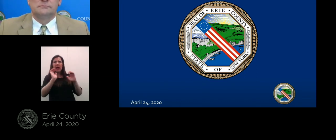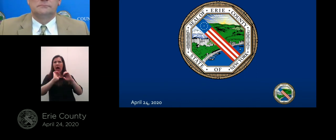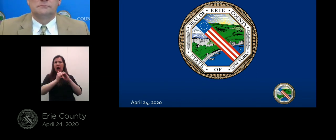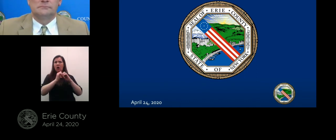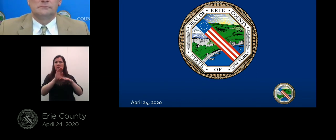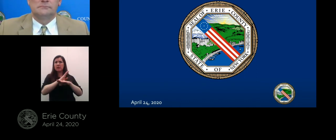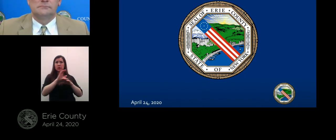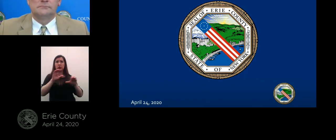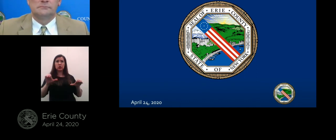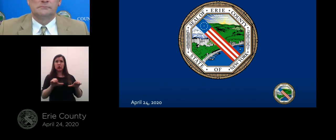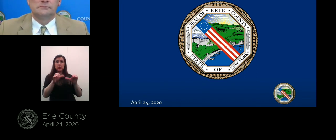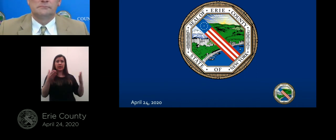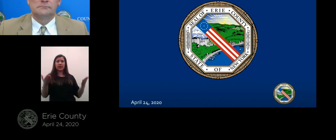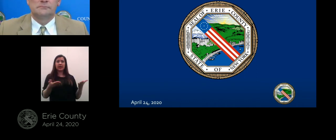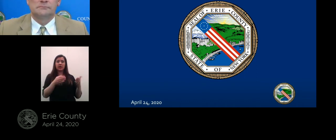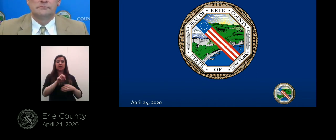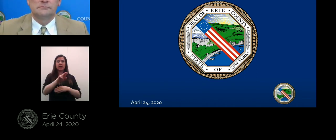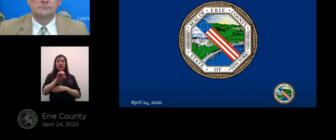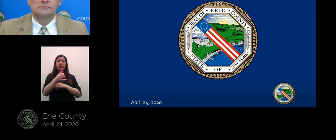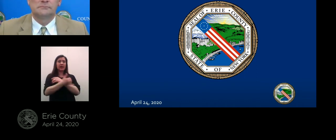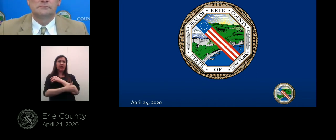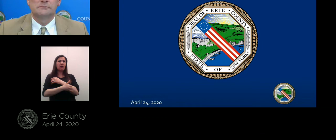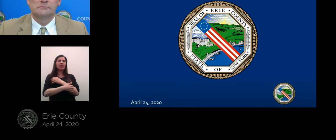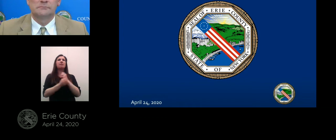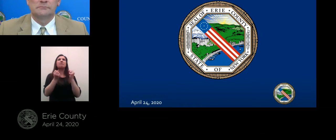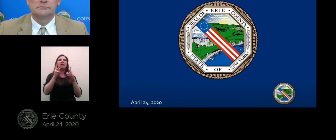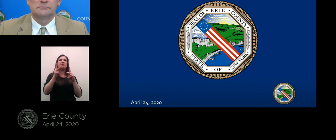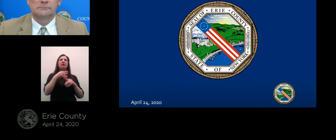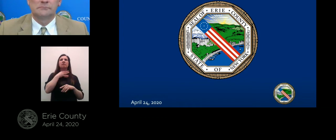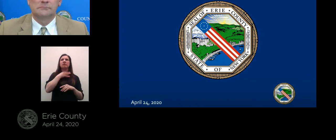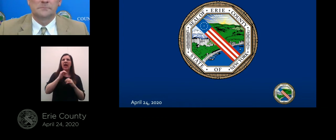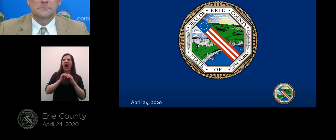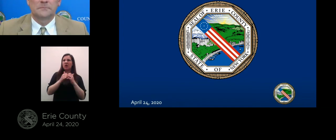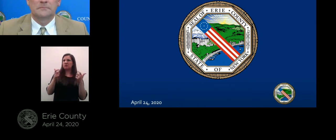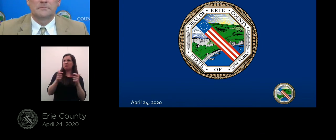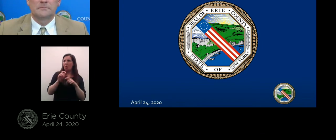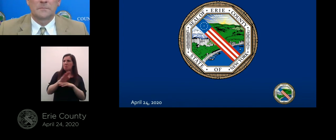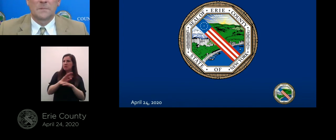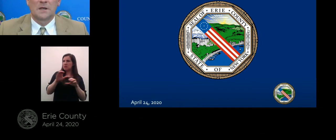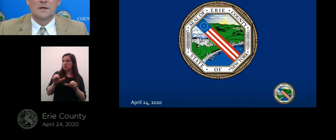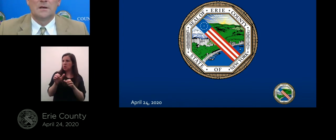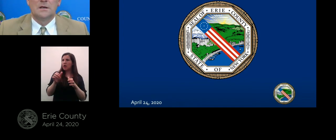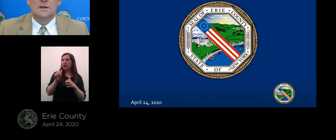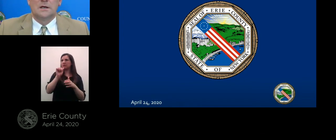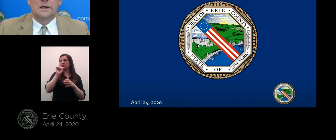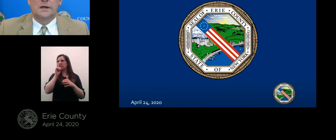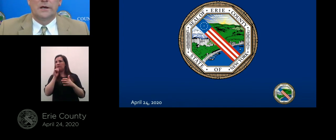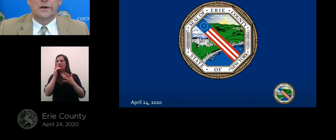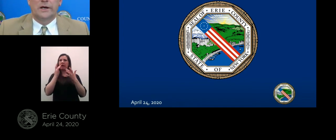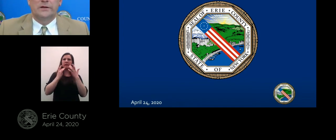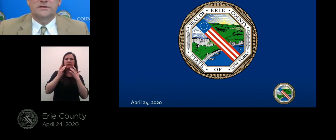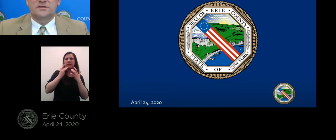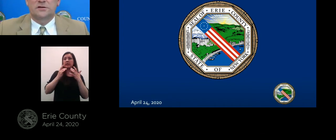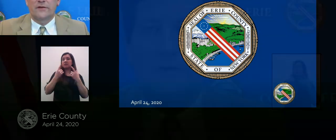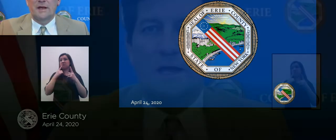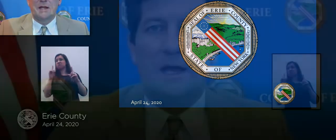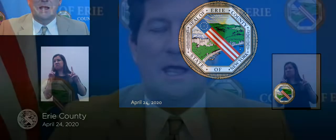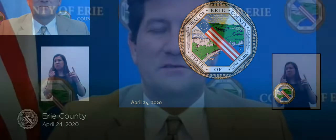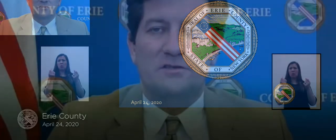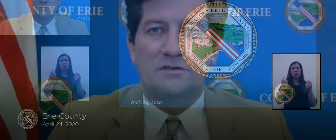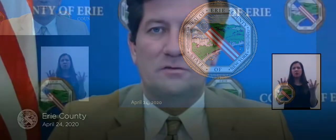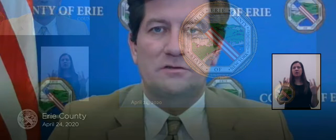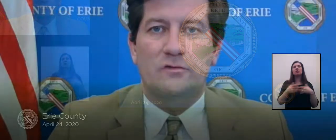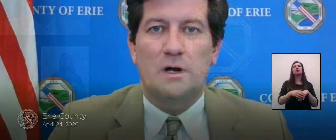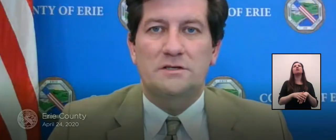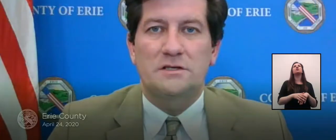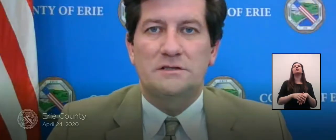in Erie County. I think a lot of people are wondering how small businesses are doing in the coronavirus economy. The survey